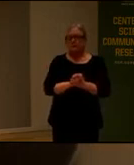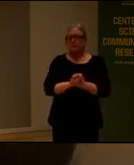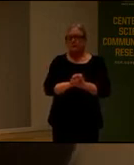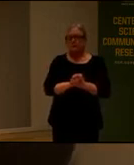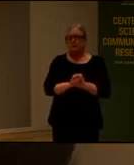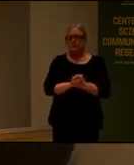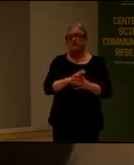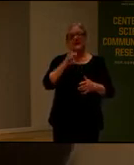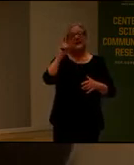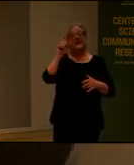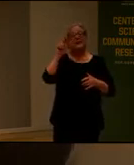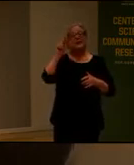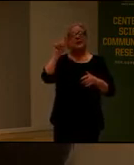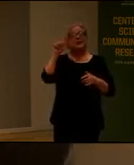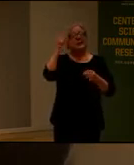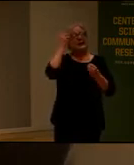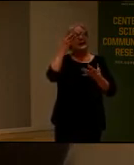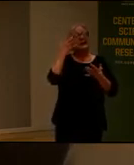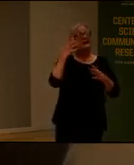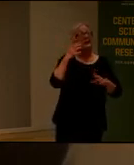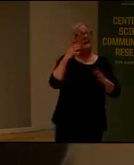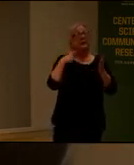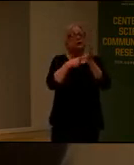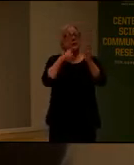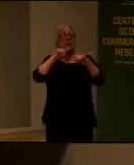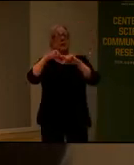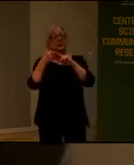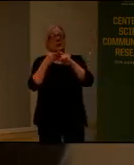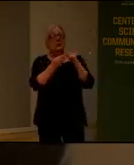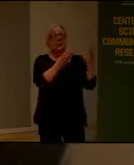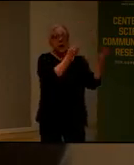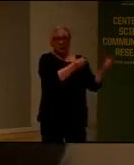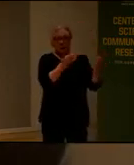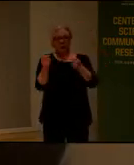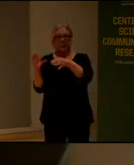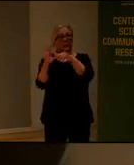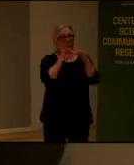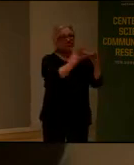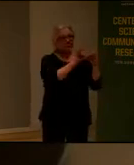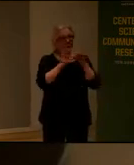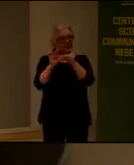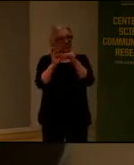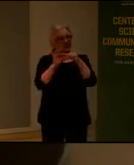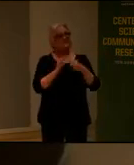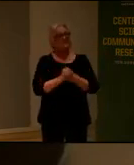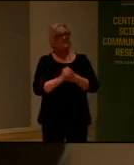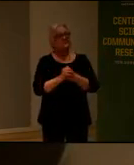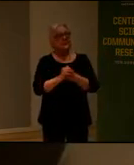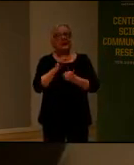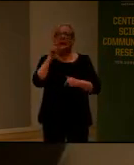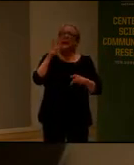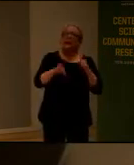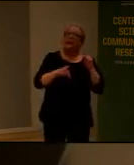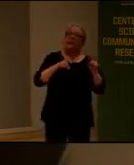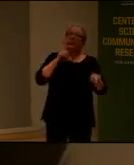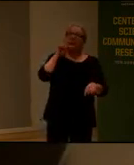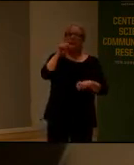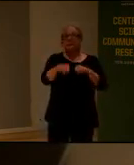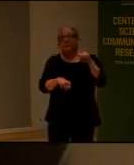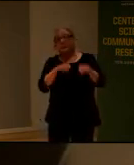data that shows, again, thinking about those interconnected solutions, that if people are walking or biking more